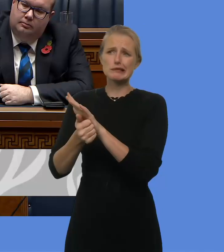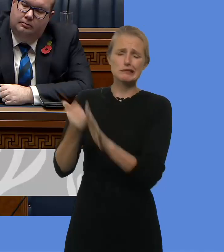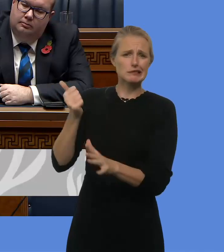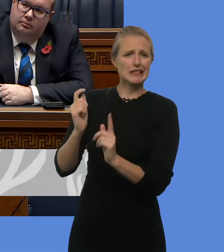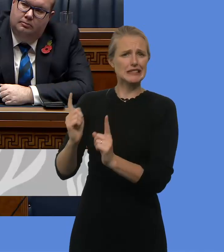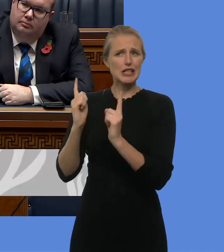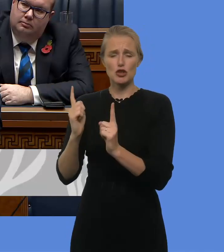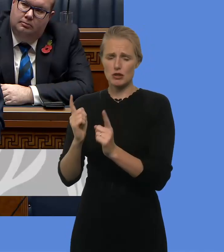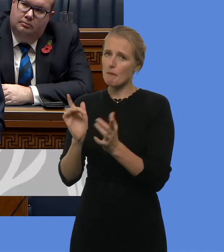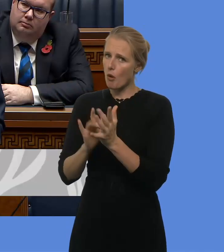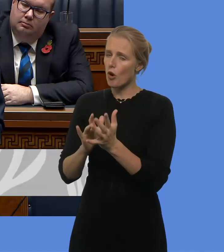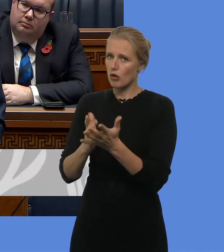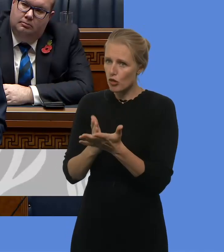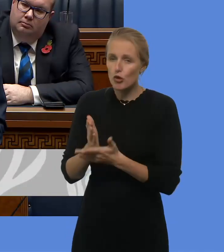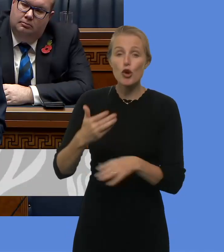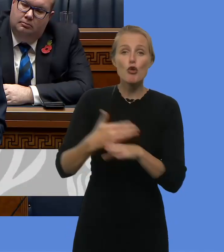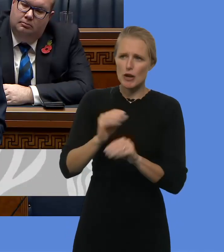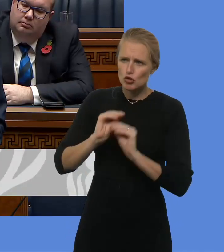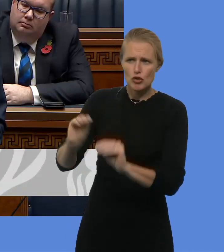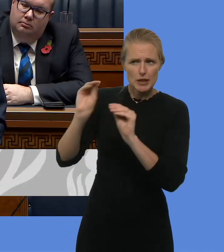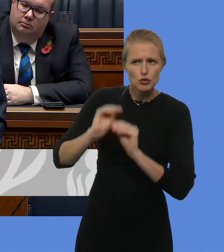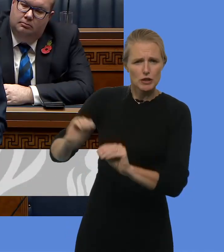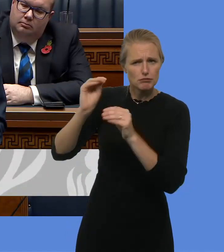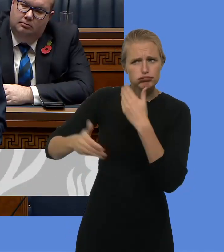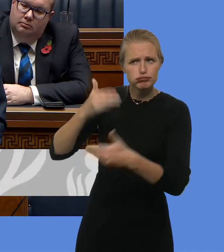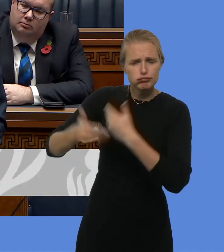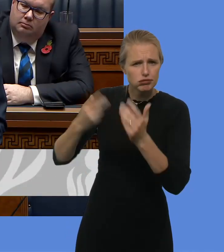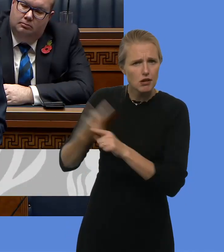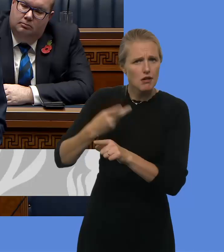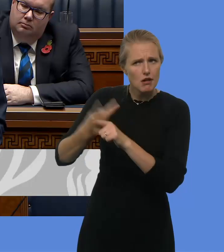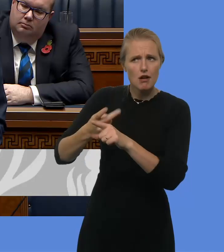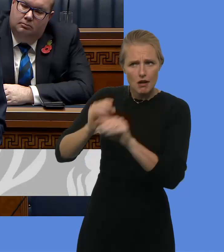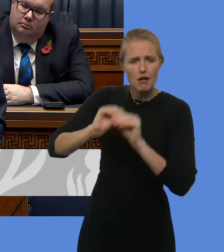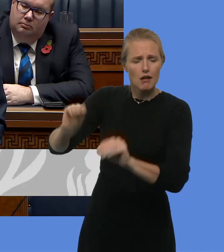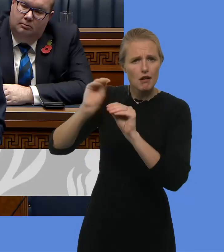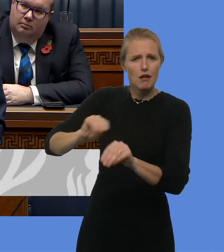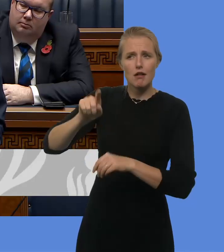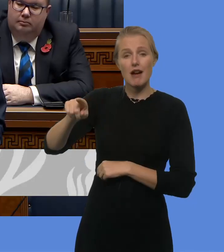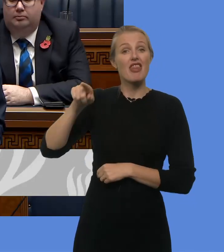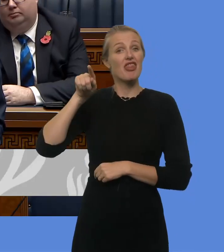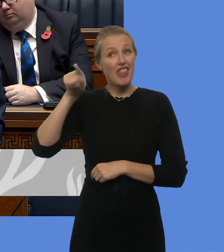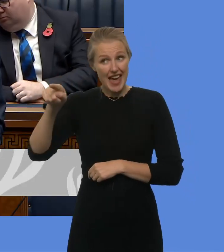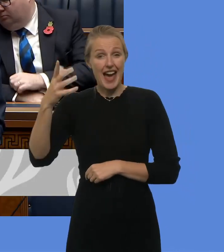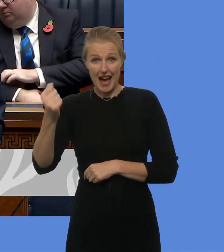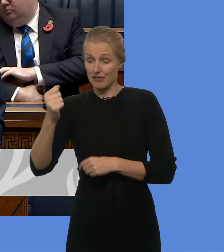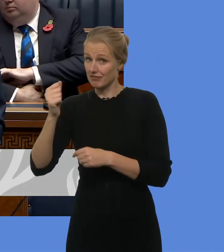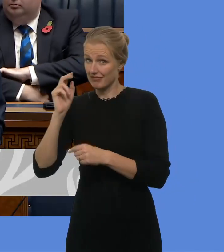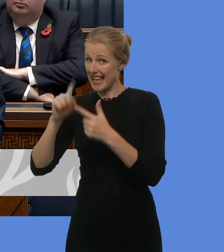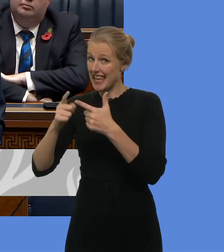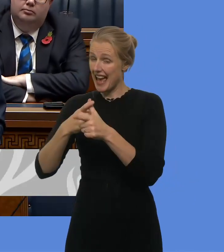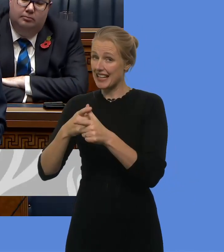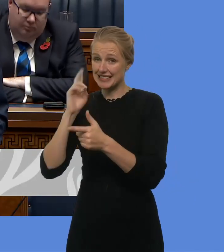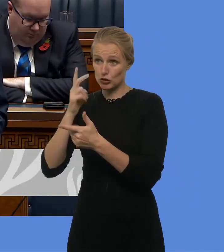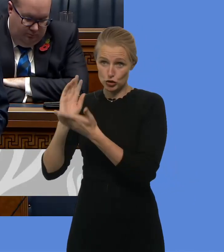can provide the best support possible to our children. The sensory service provides professional development for teachers of deaf children and